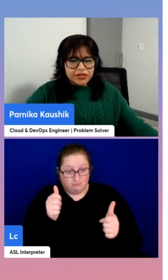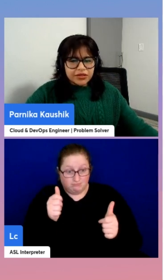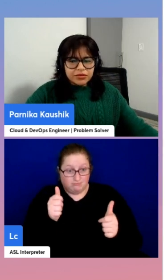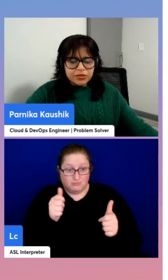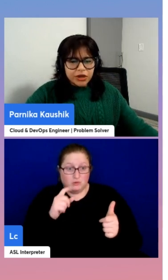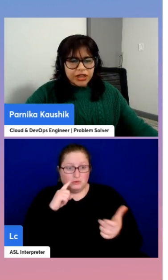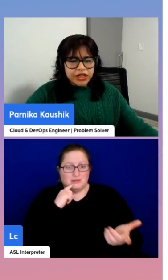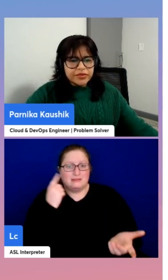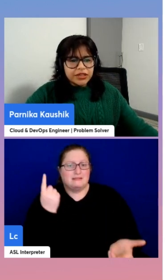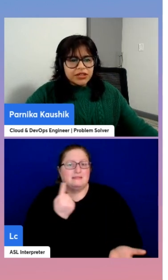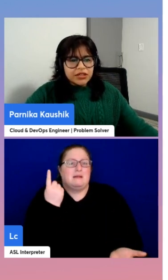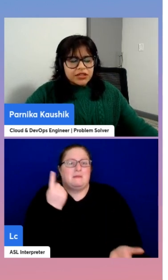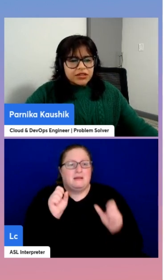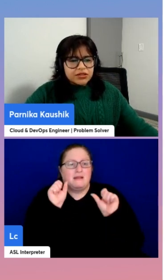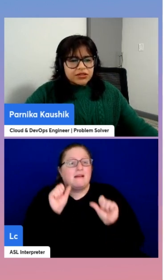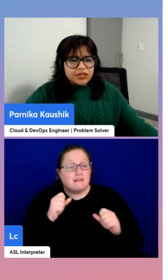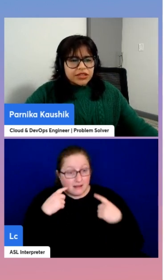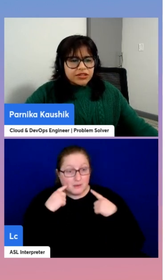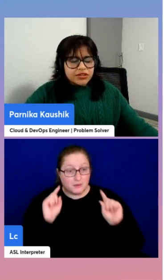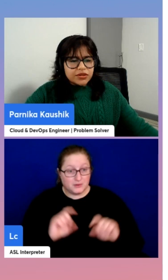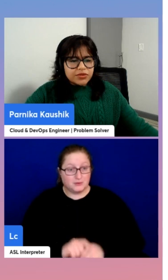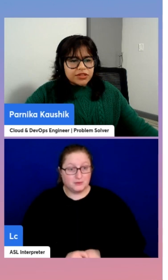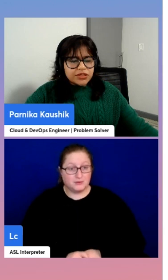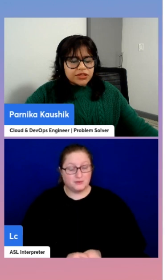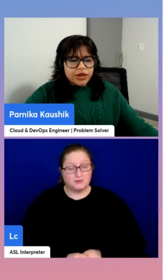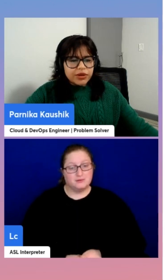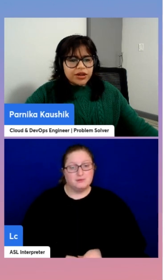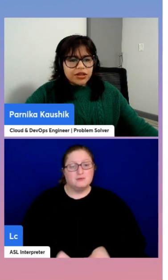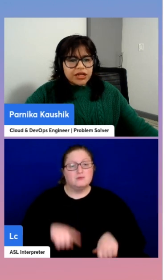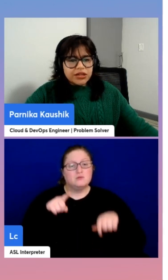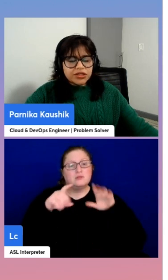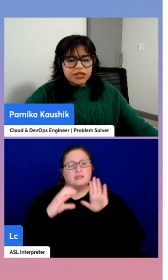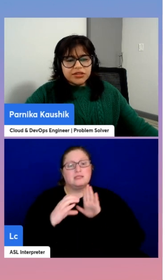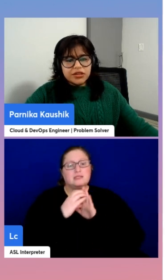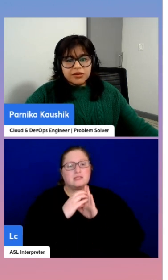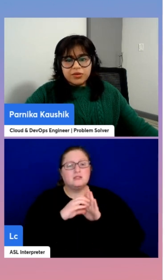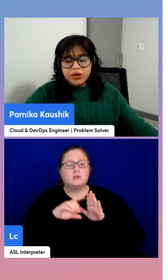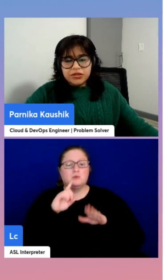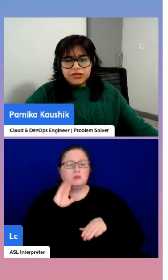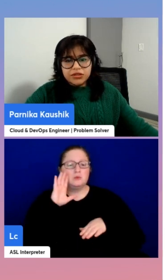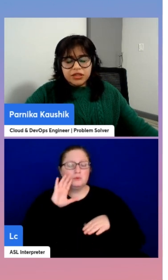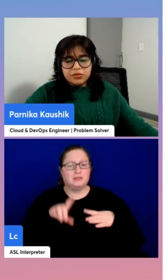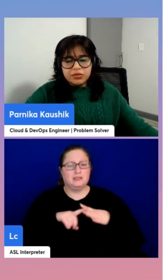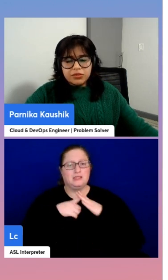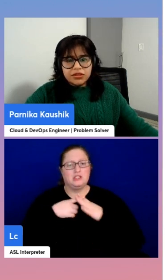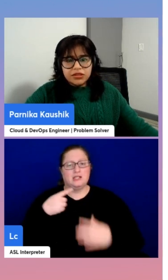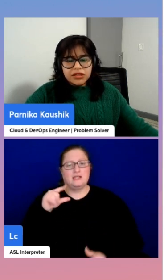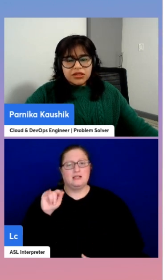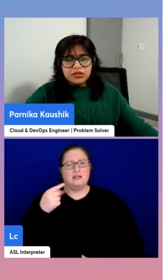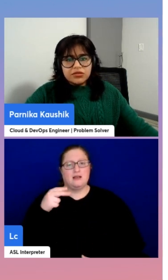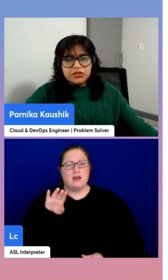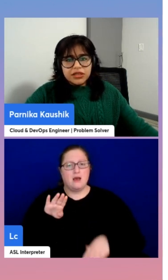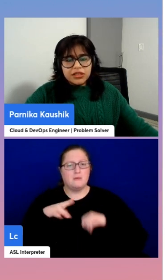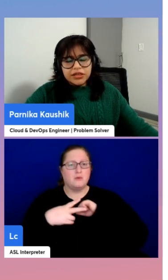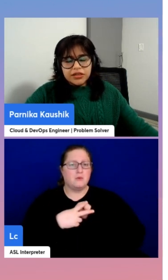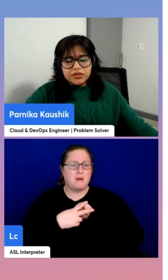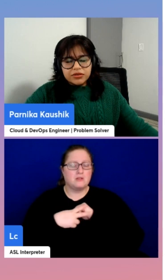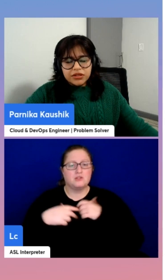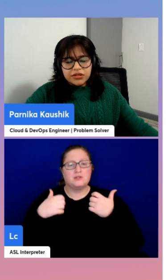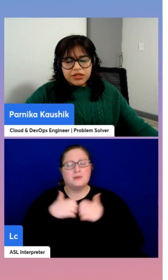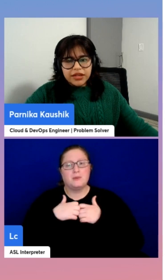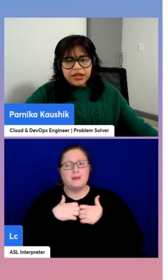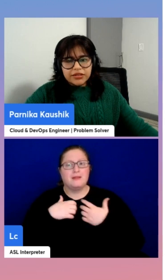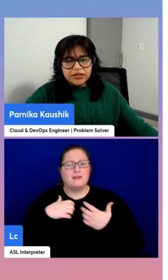something that can, work. So this section is good. This is where we're going to initialize a GitHub repository with, a